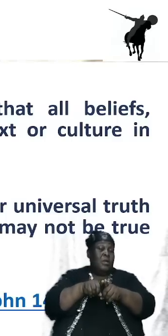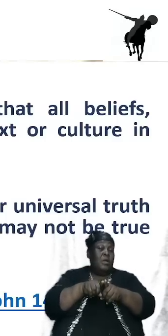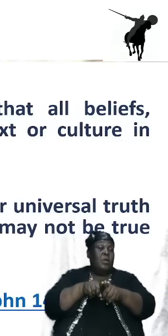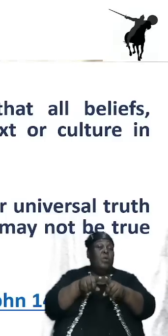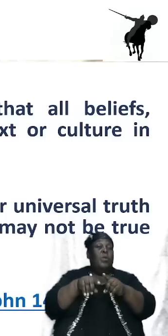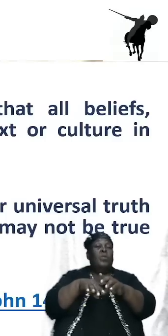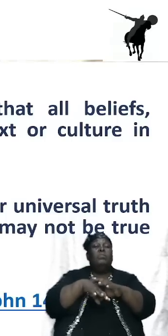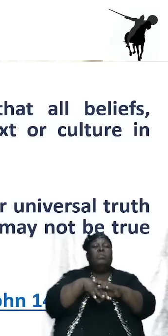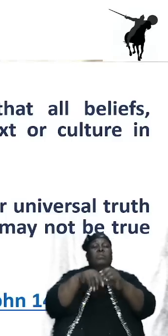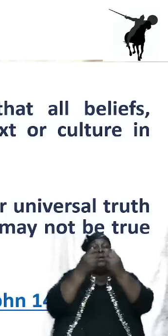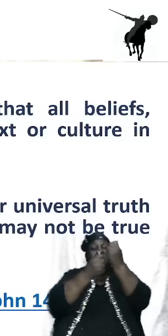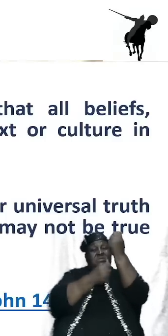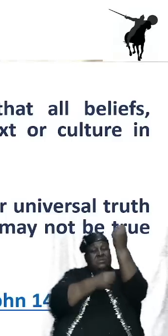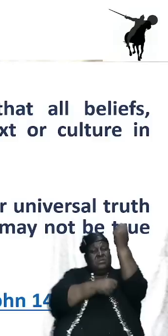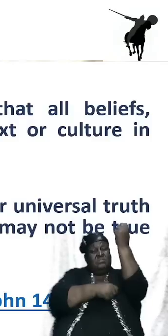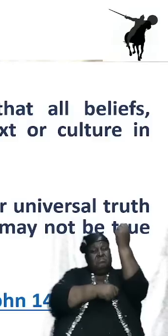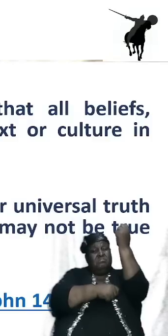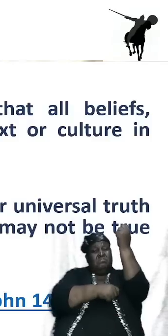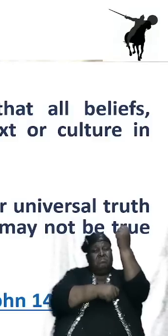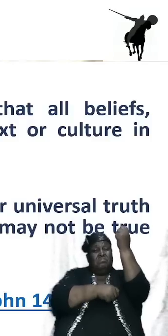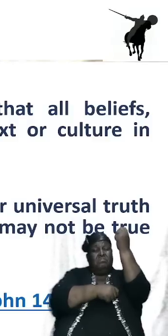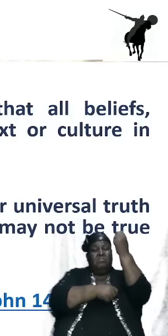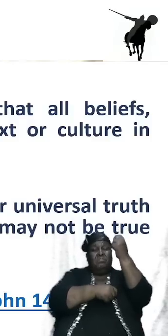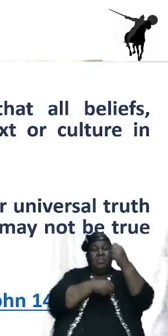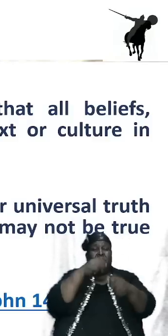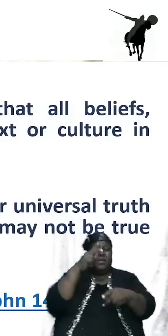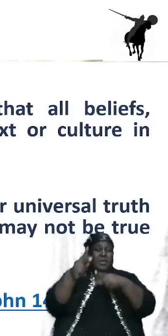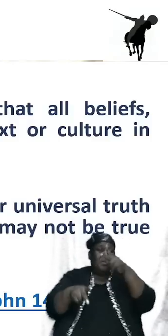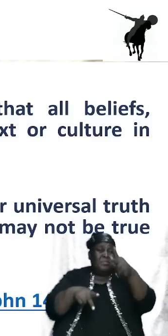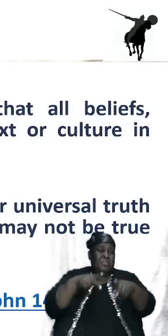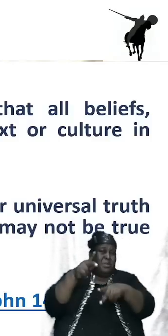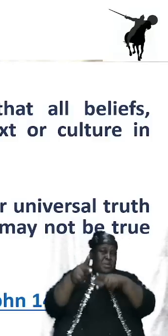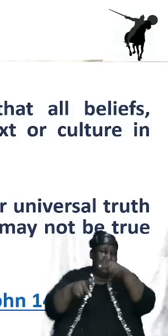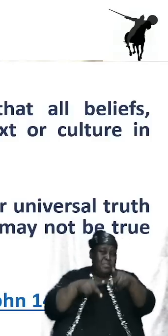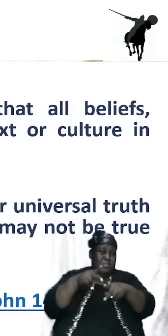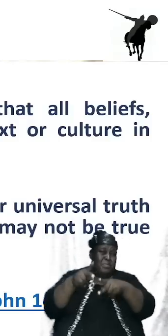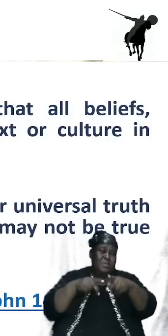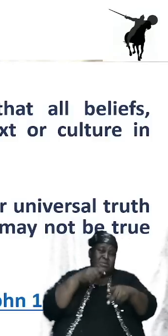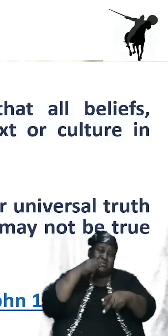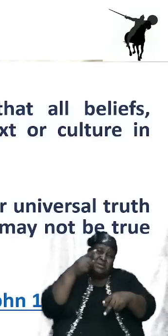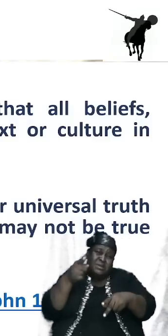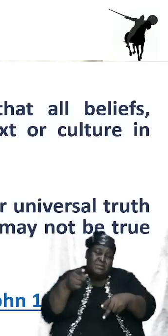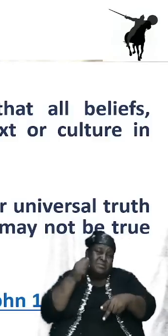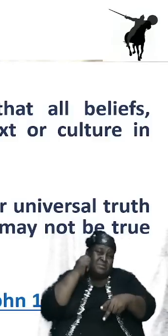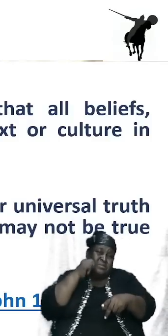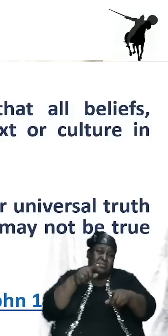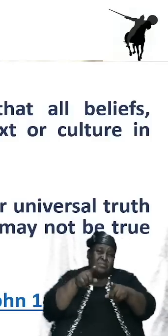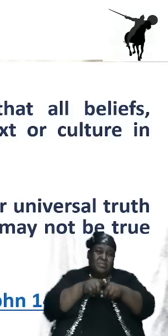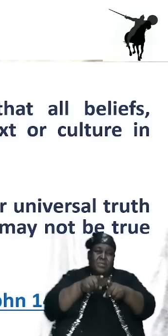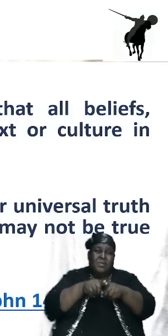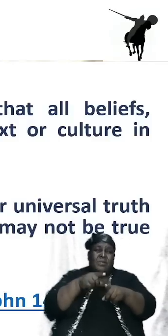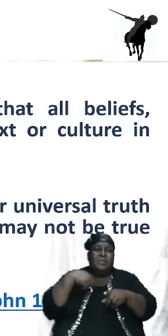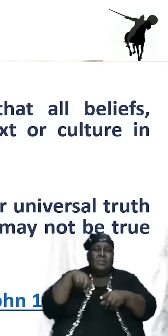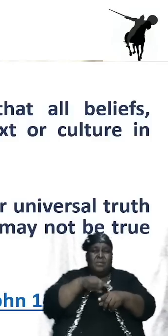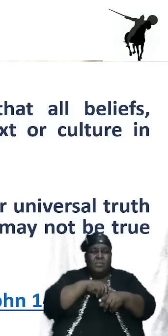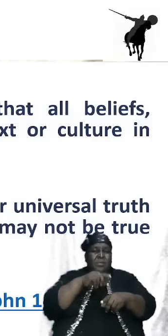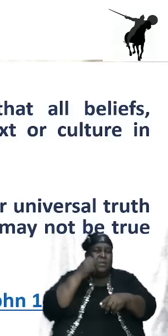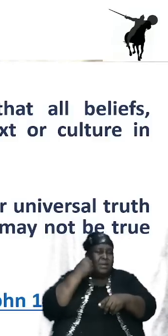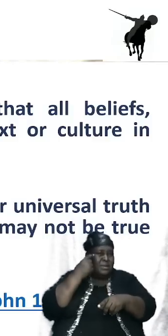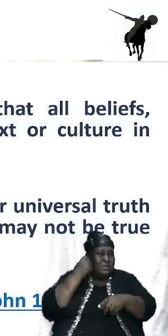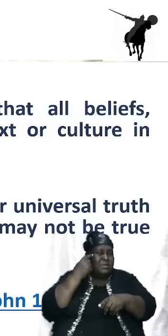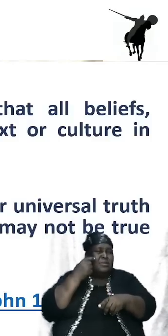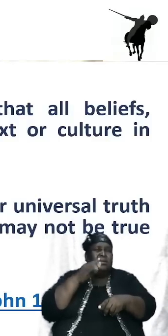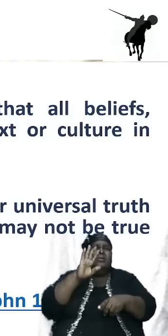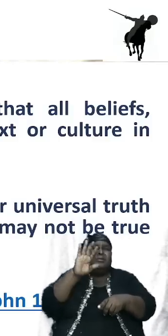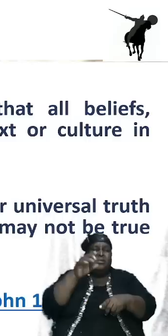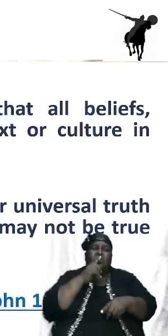Lord, and people were saying to the sister, "Boy, we understand. This is your truth. This